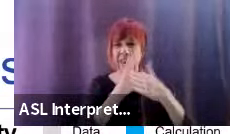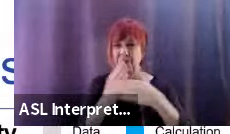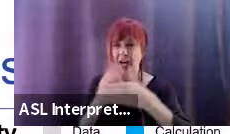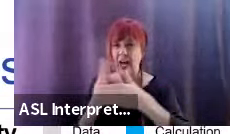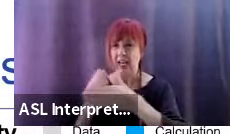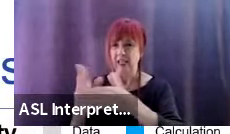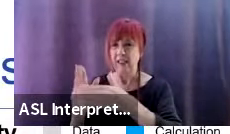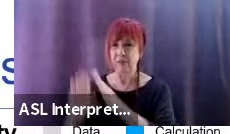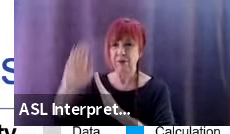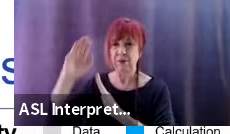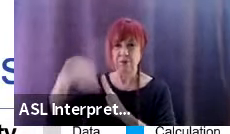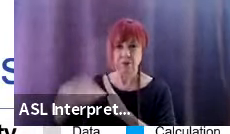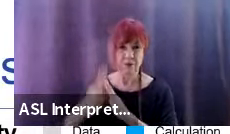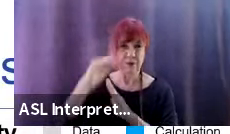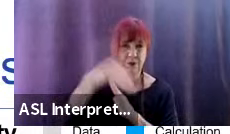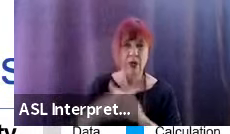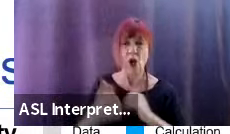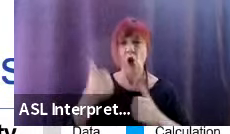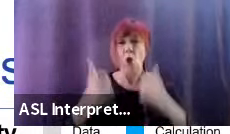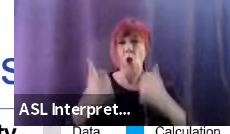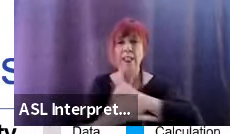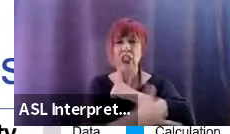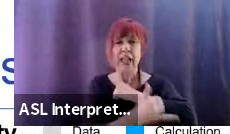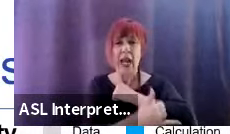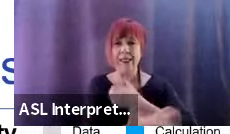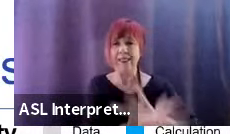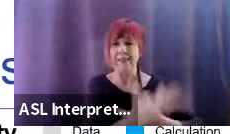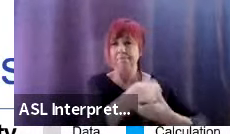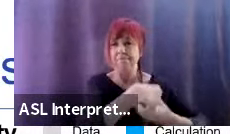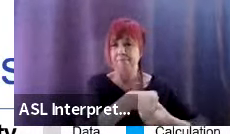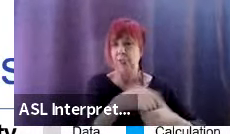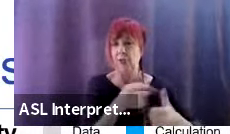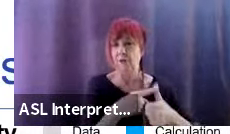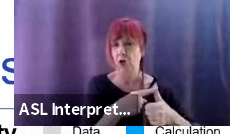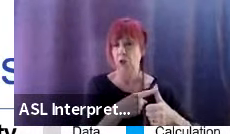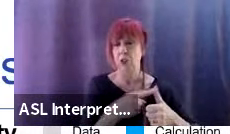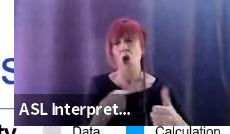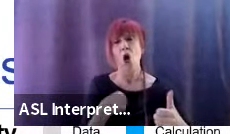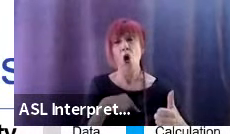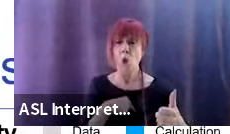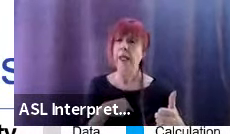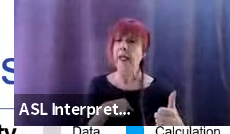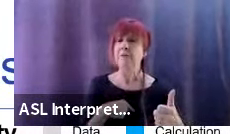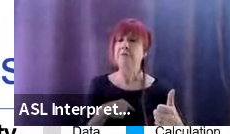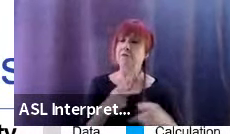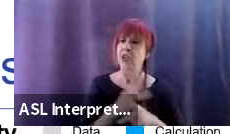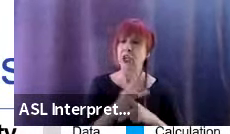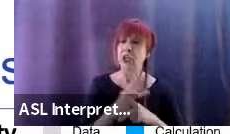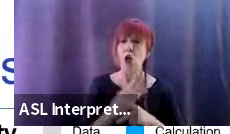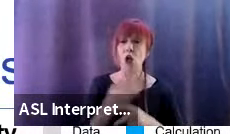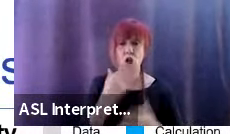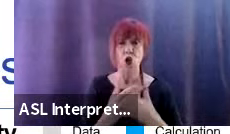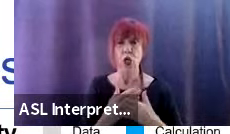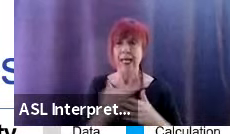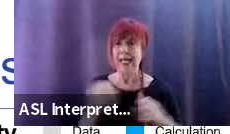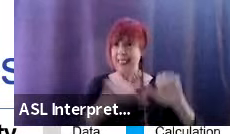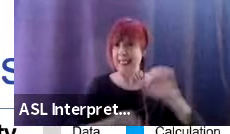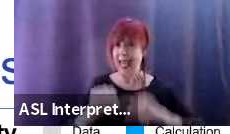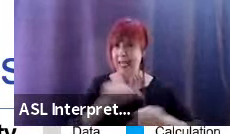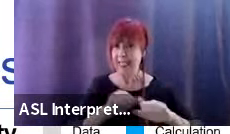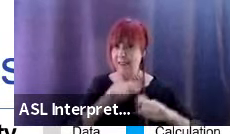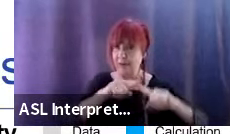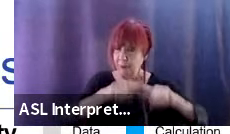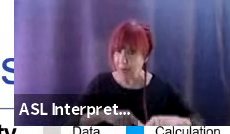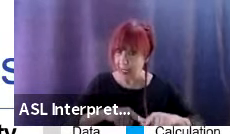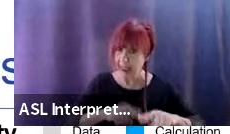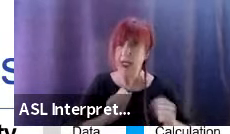going to decide which counties to onboard first. And we actually came up with a relatively thoughtful and scientific approach of how we prioritize the